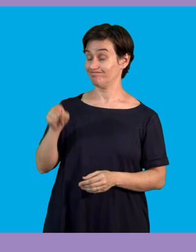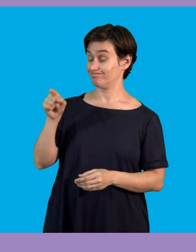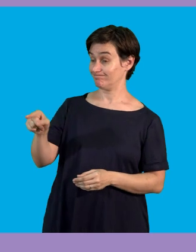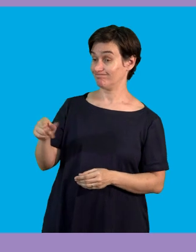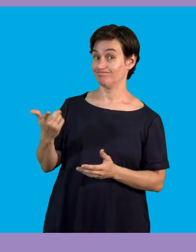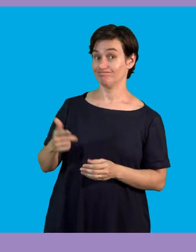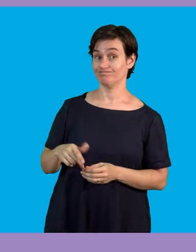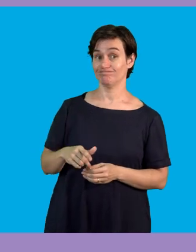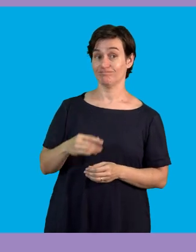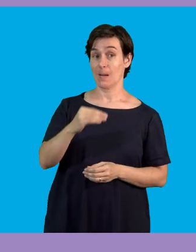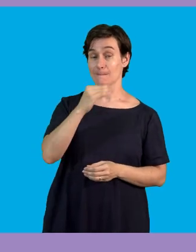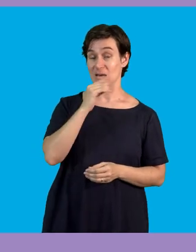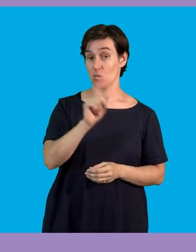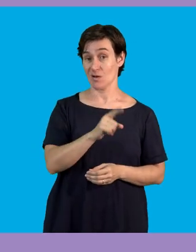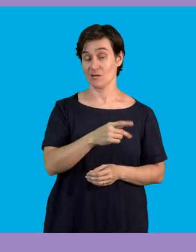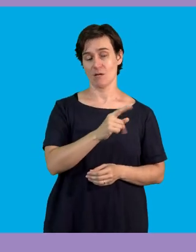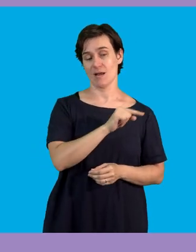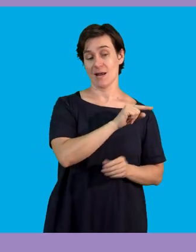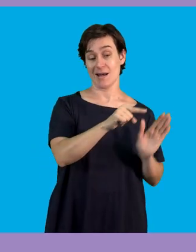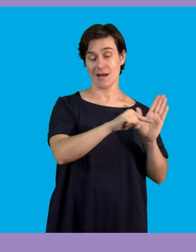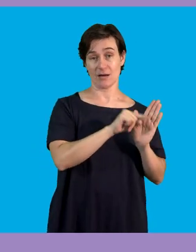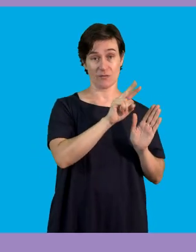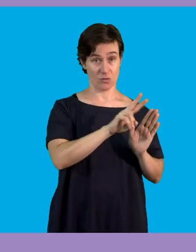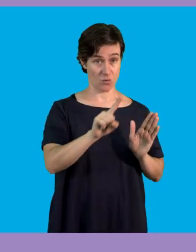3, which gives us negative 21.